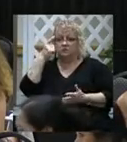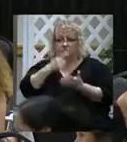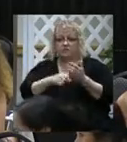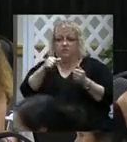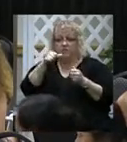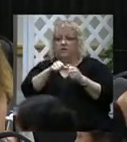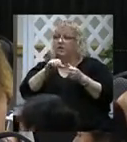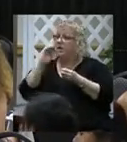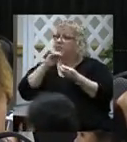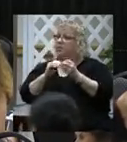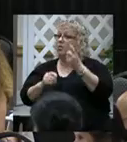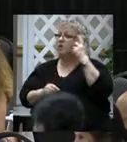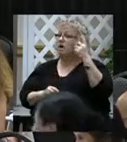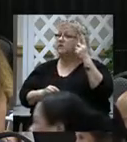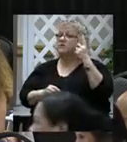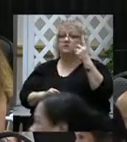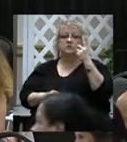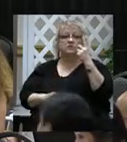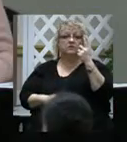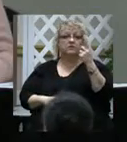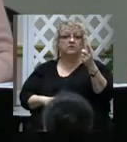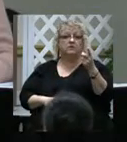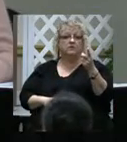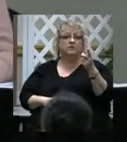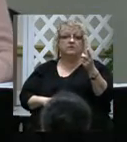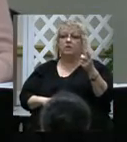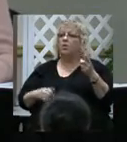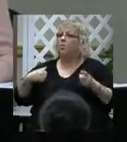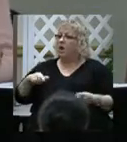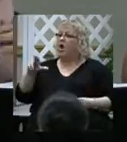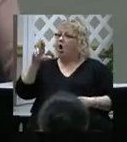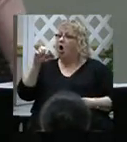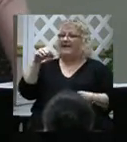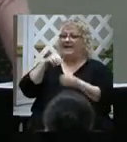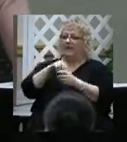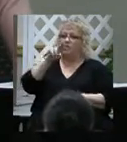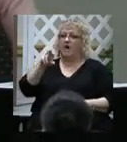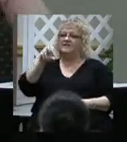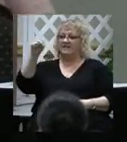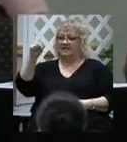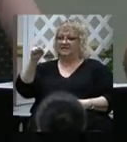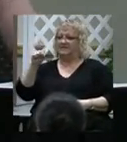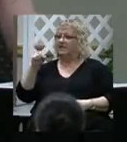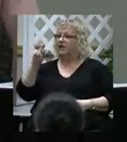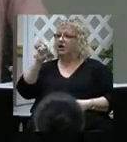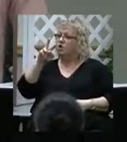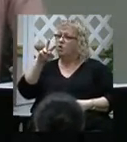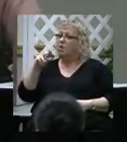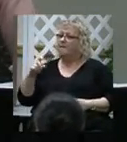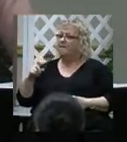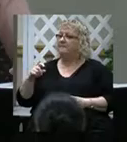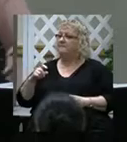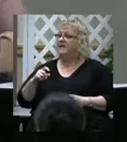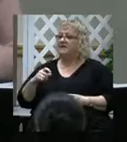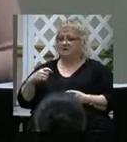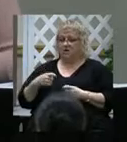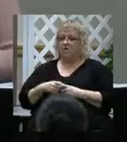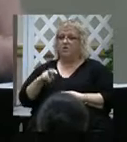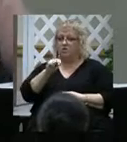The number one thing. That you're in U.S. That we are part of the U.S. Yes. Okay, that's one